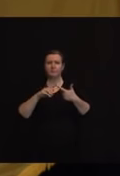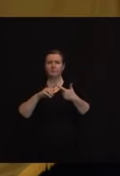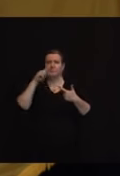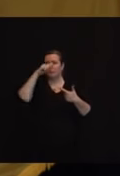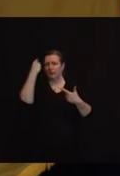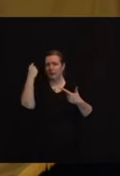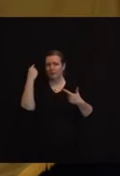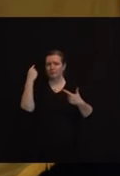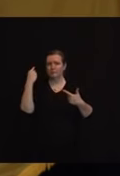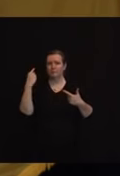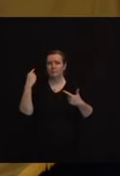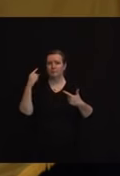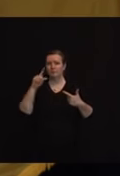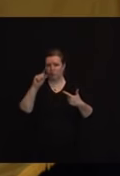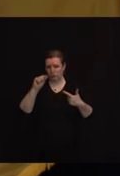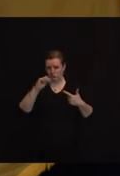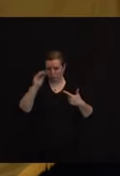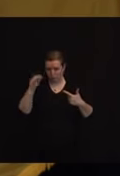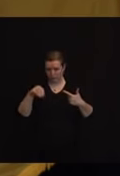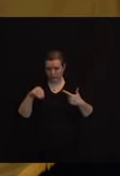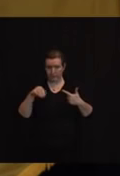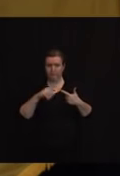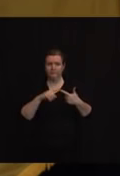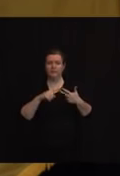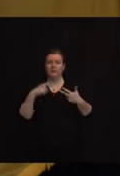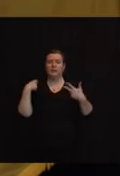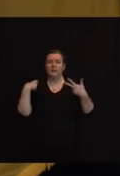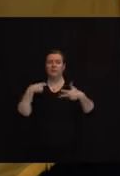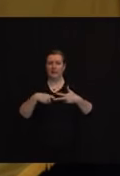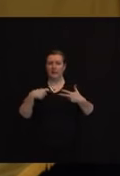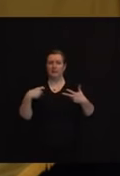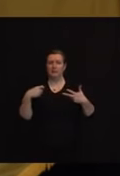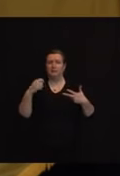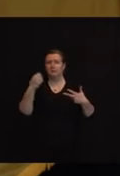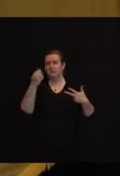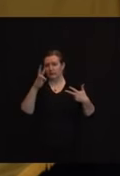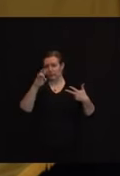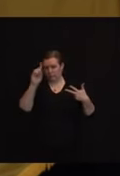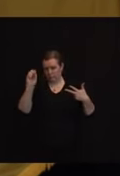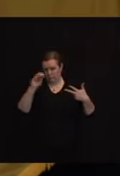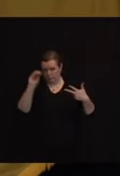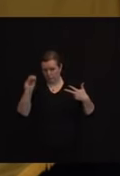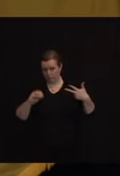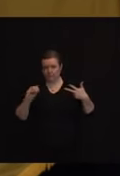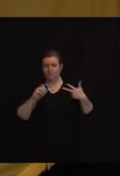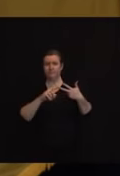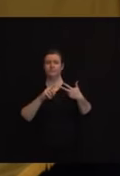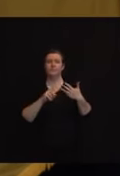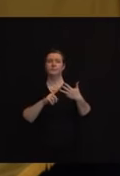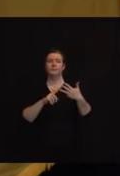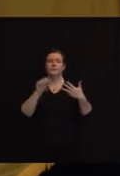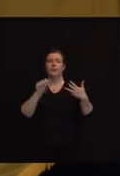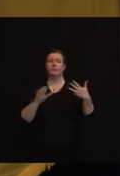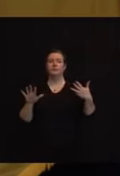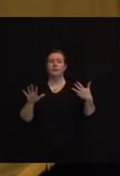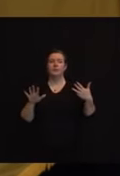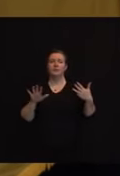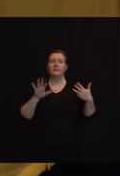19.7, Hispanic, 17.3, Asian, 5.3, and